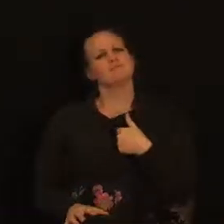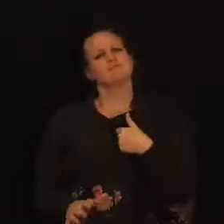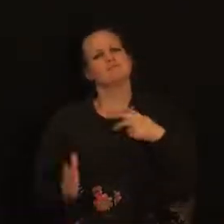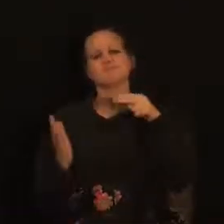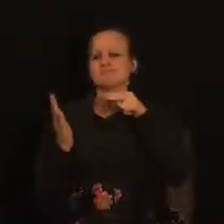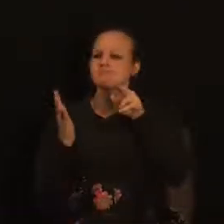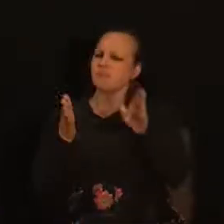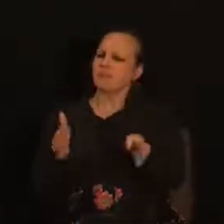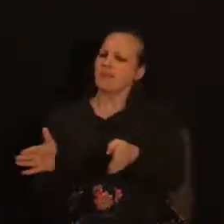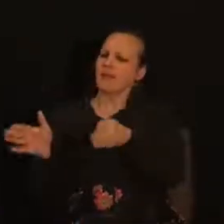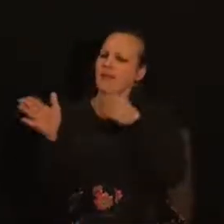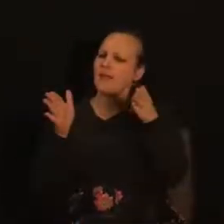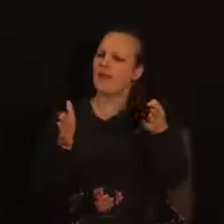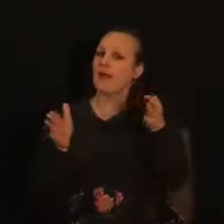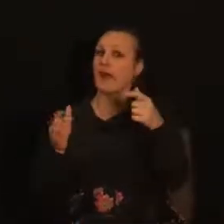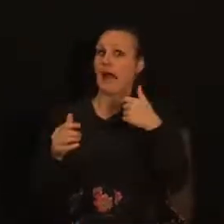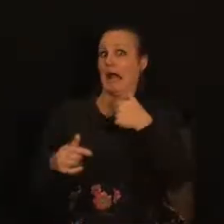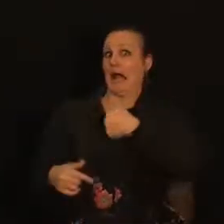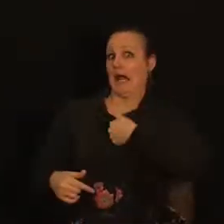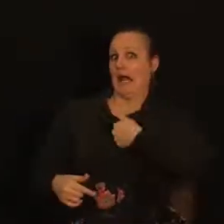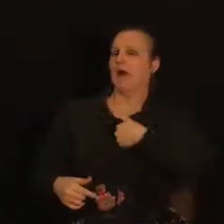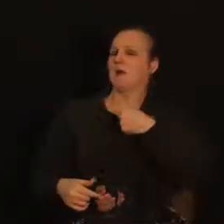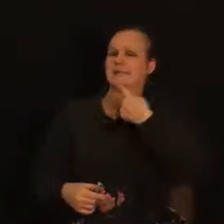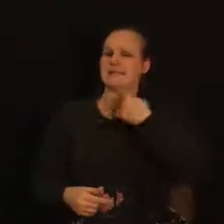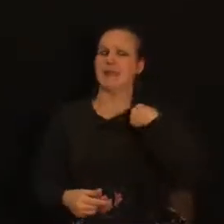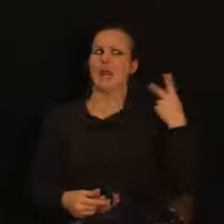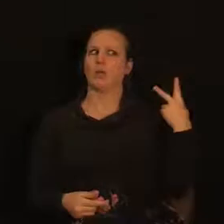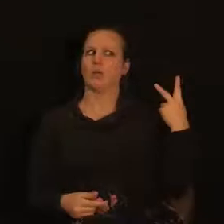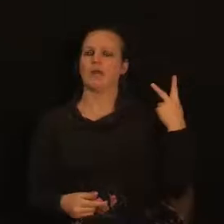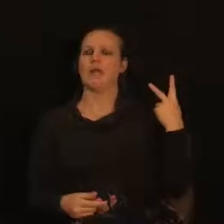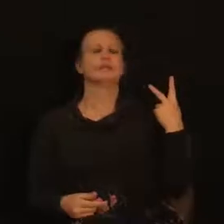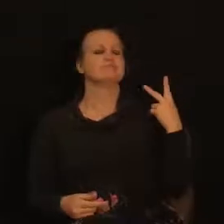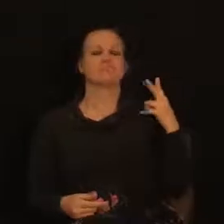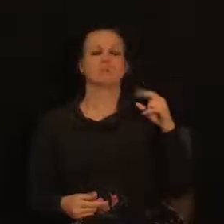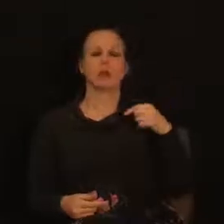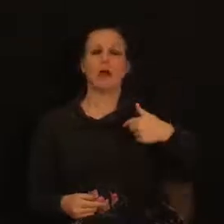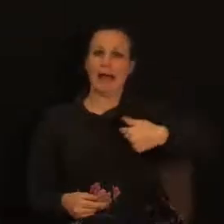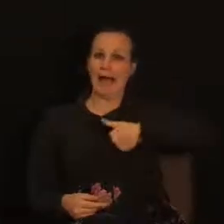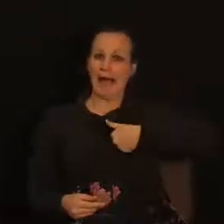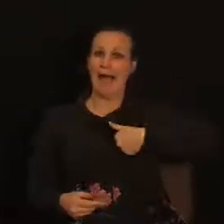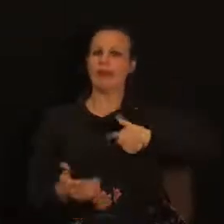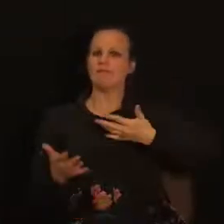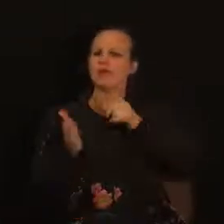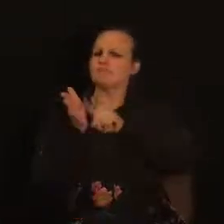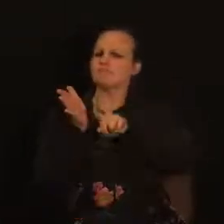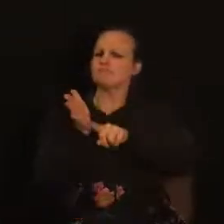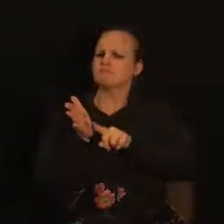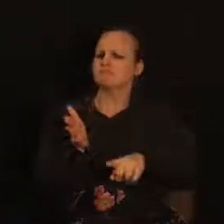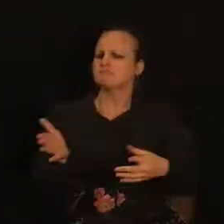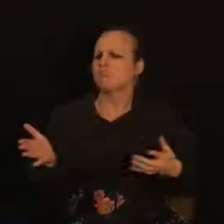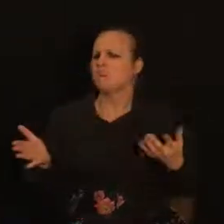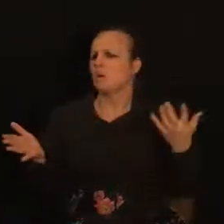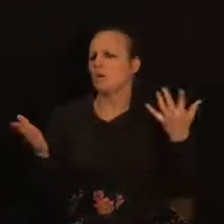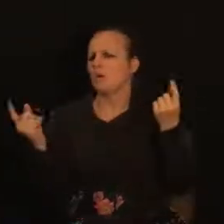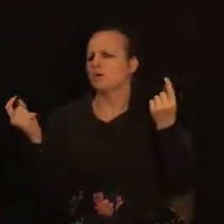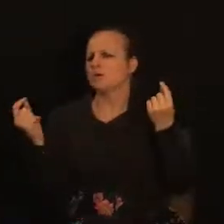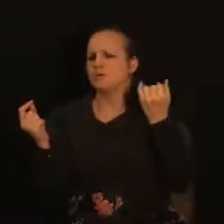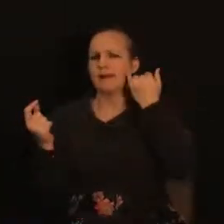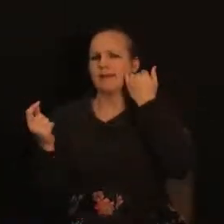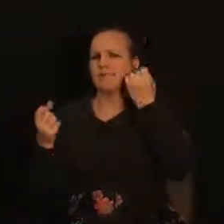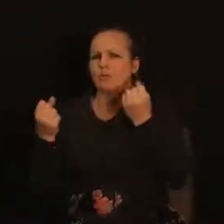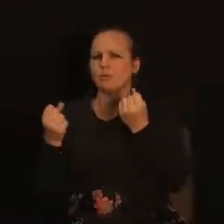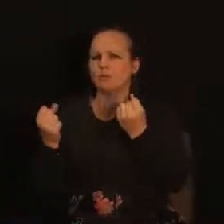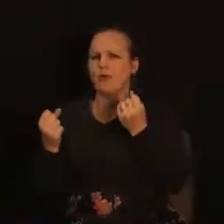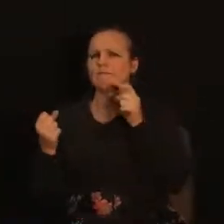we, I have kind of looked at what we might be able to do if we were to take a road trip in that direction. And one of the